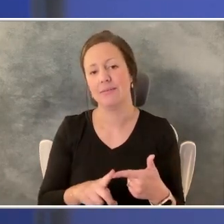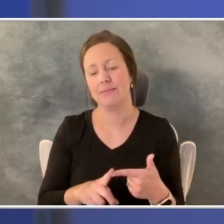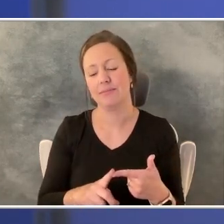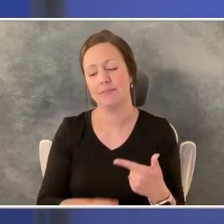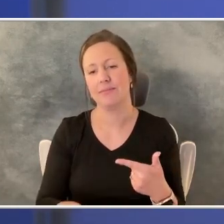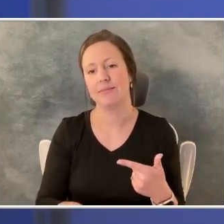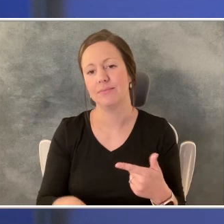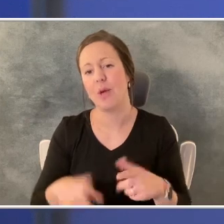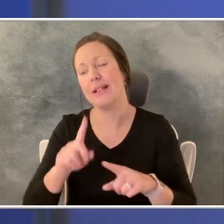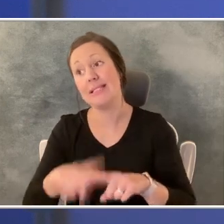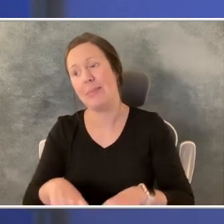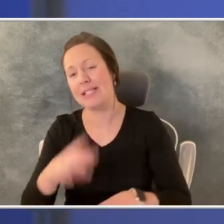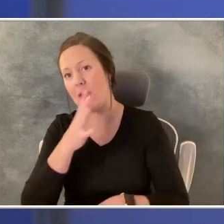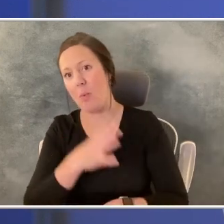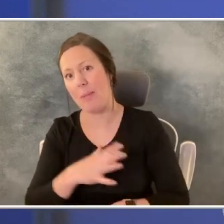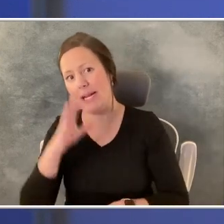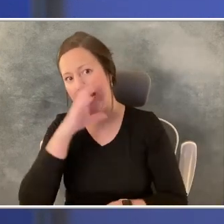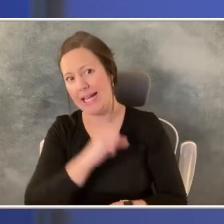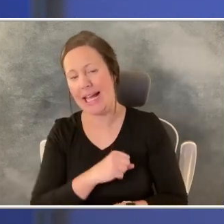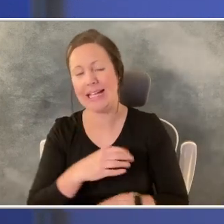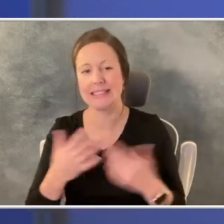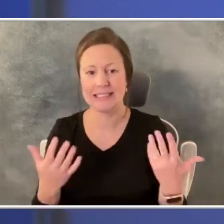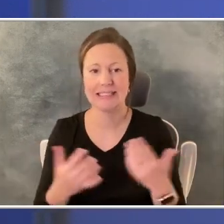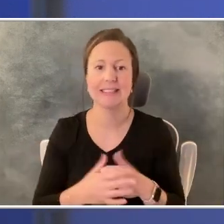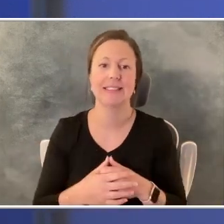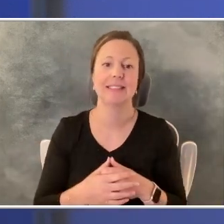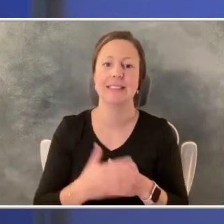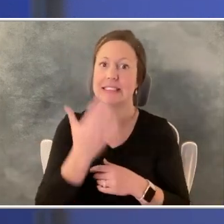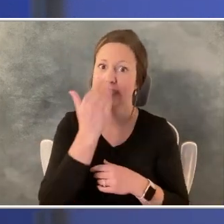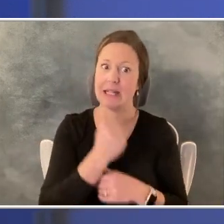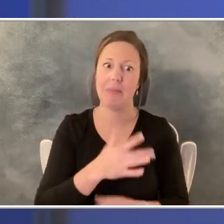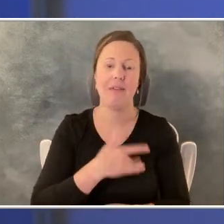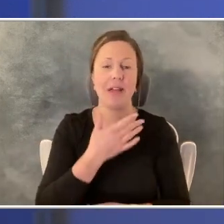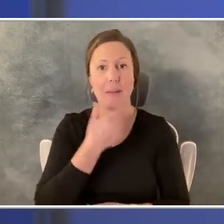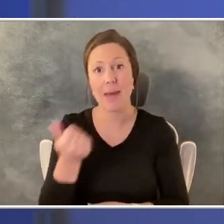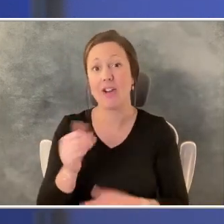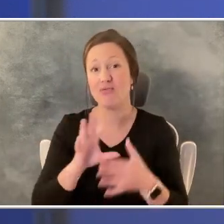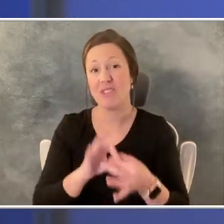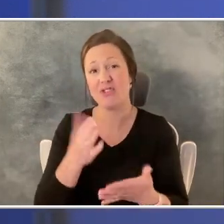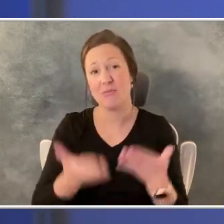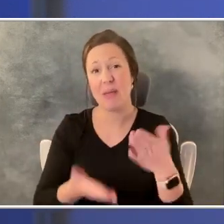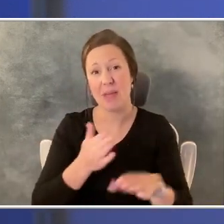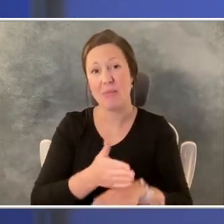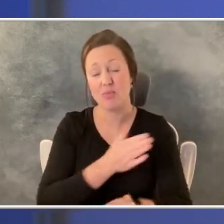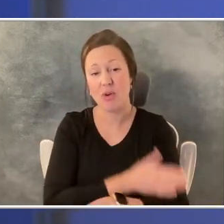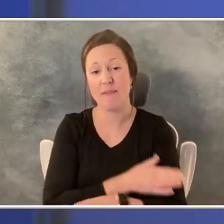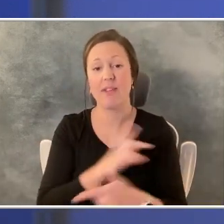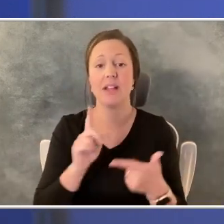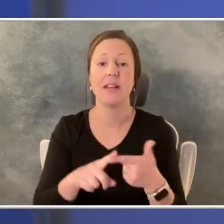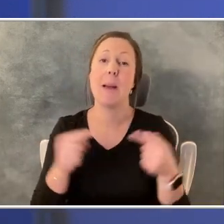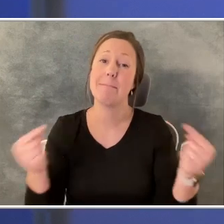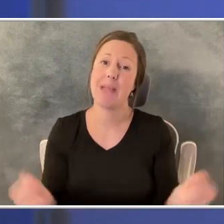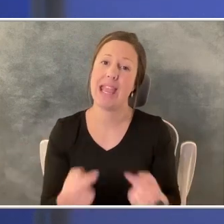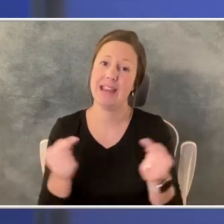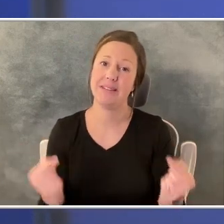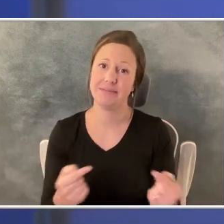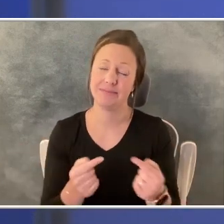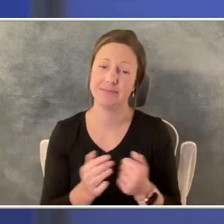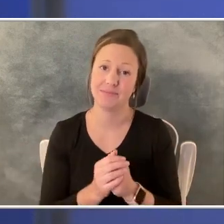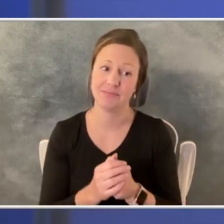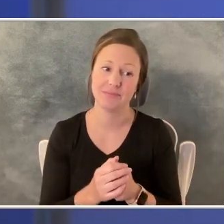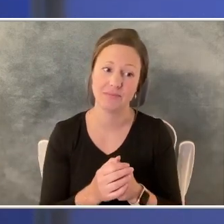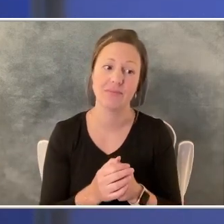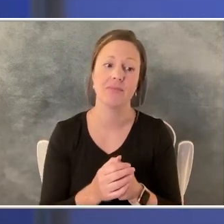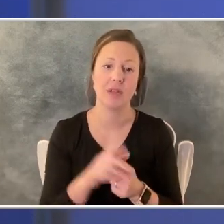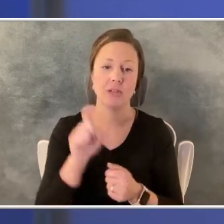woman. She's sleeping and feeling better, her relationship might improve. There's pain, so we have to address the pain